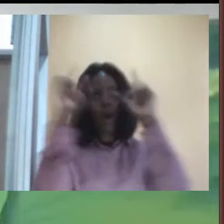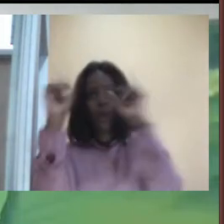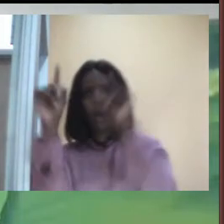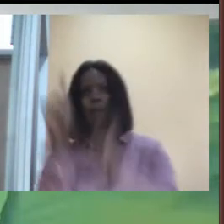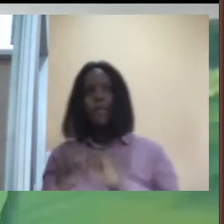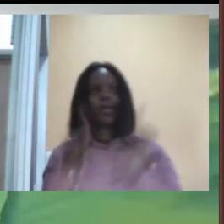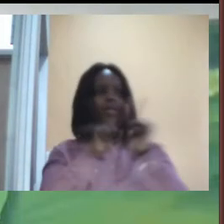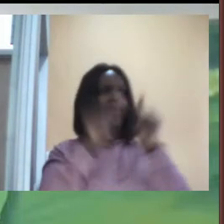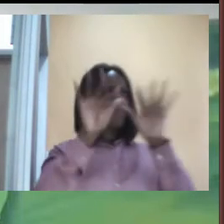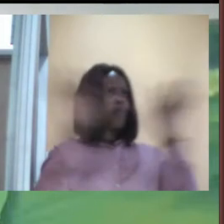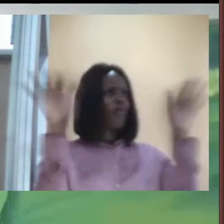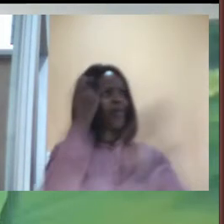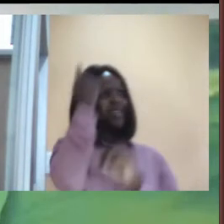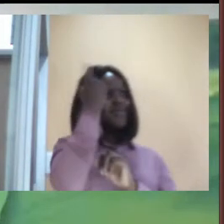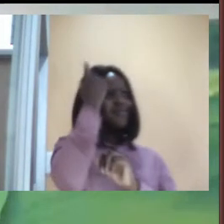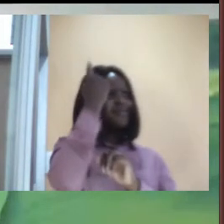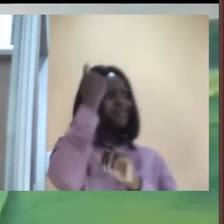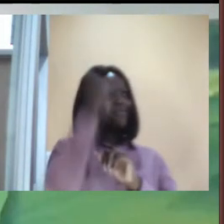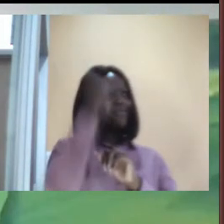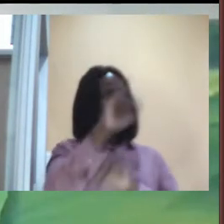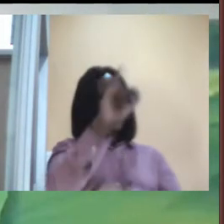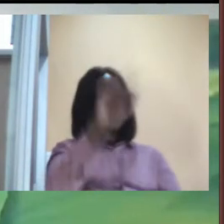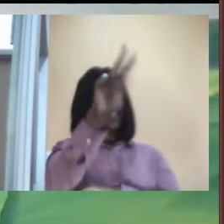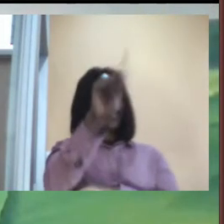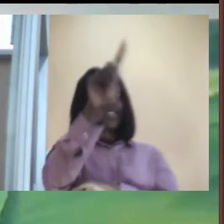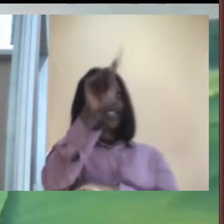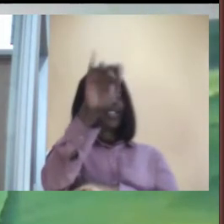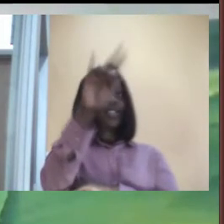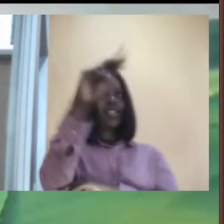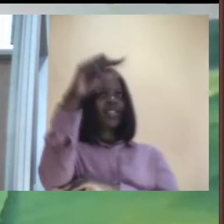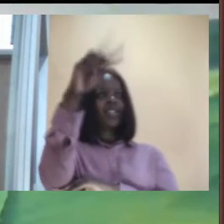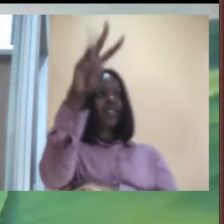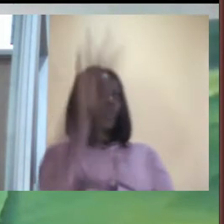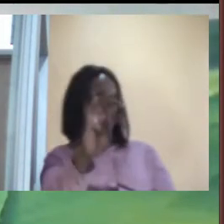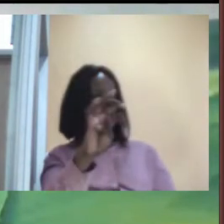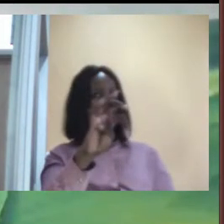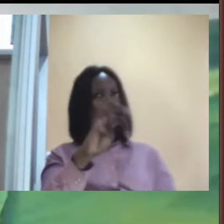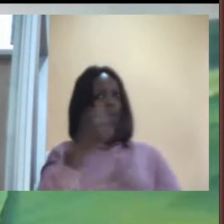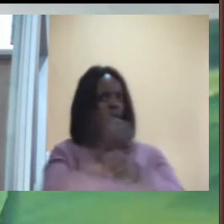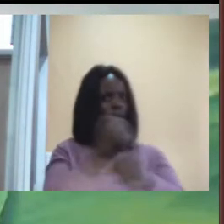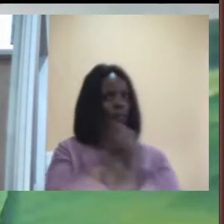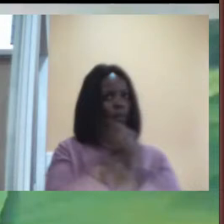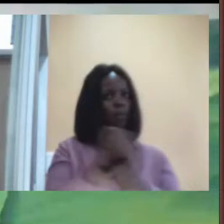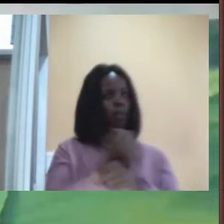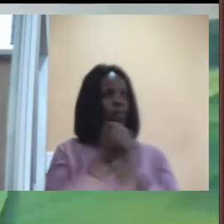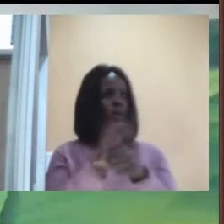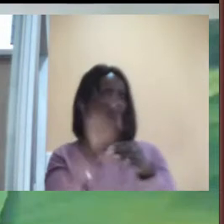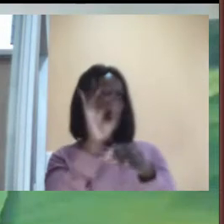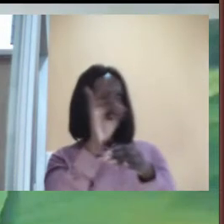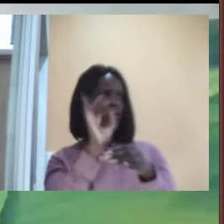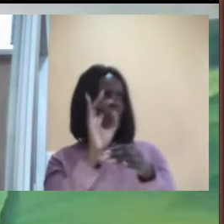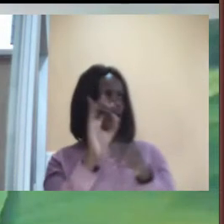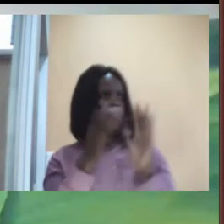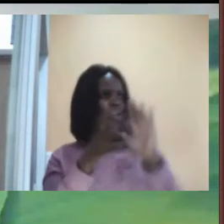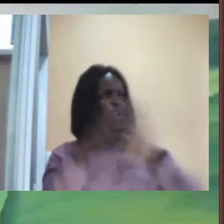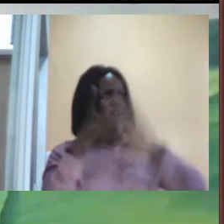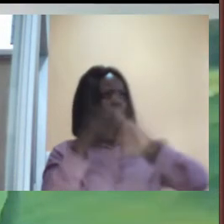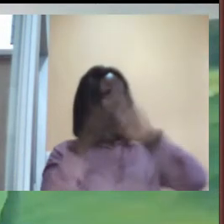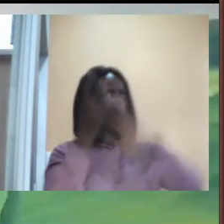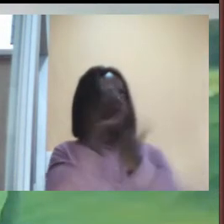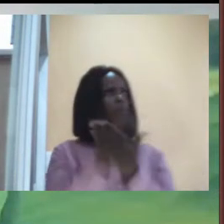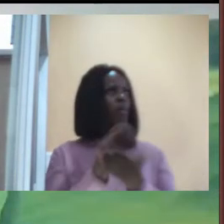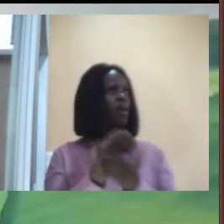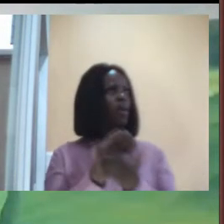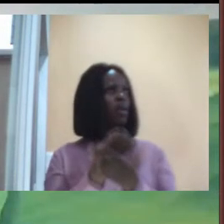and understand the importance of Intingwe estate, tea estate, and what contribution it can make in developing the economy of that